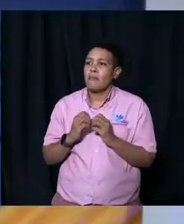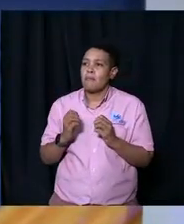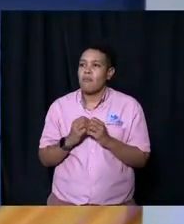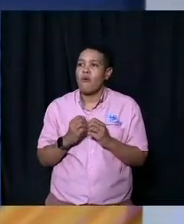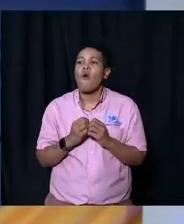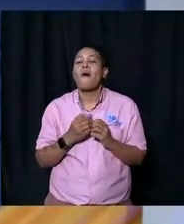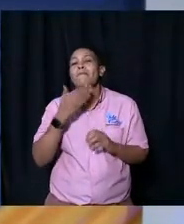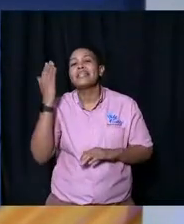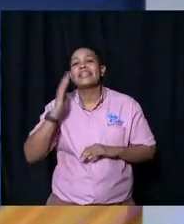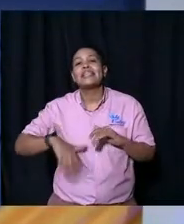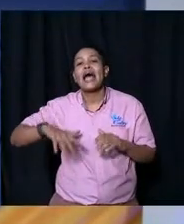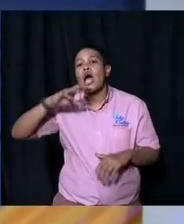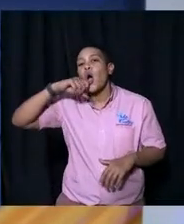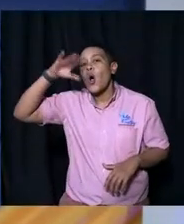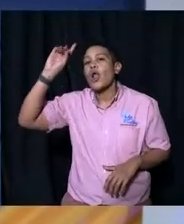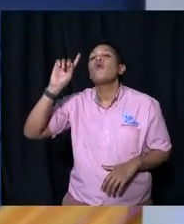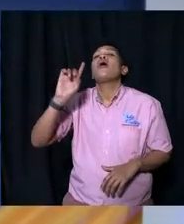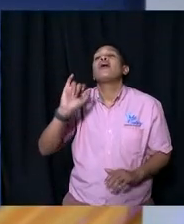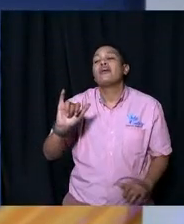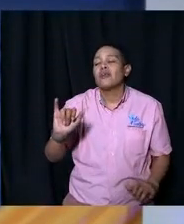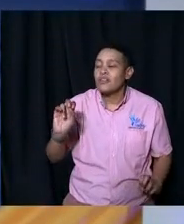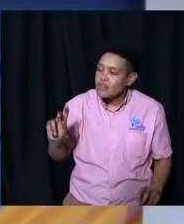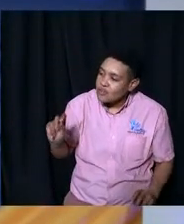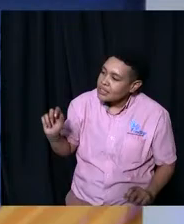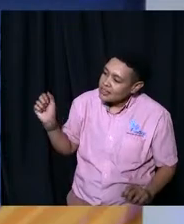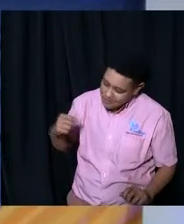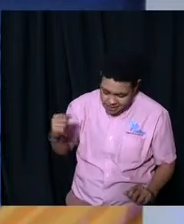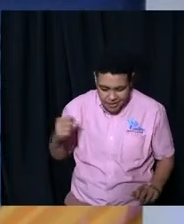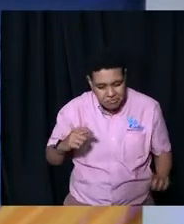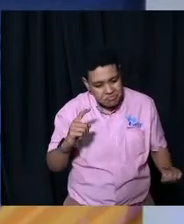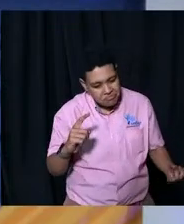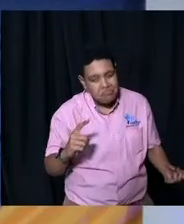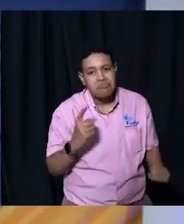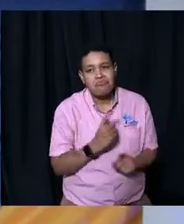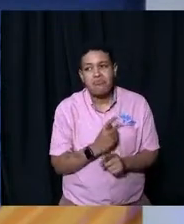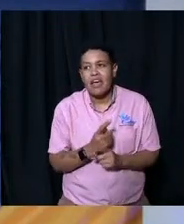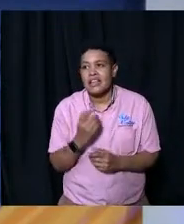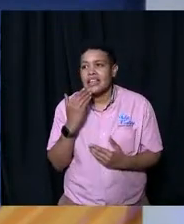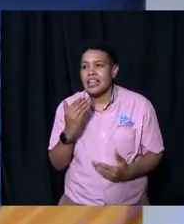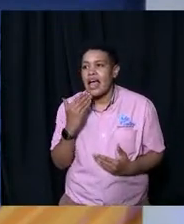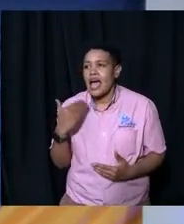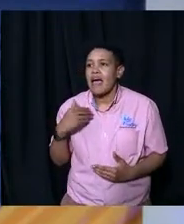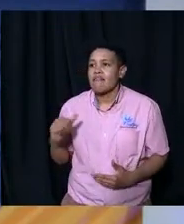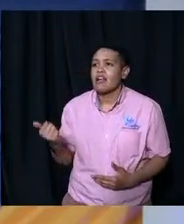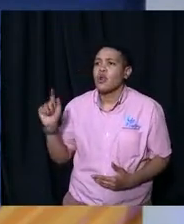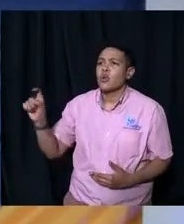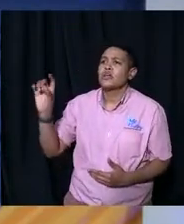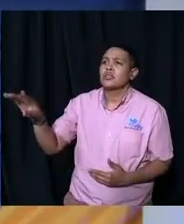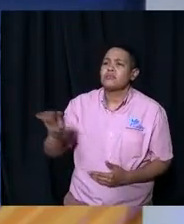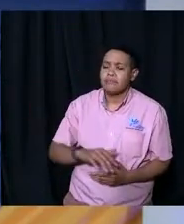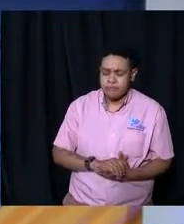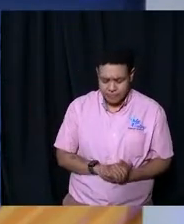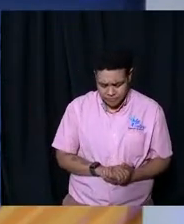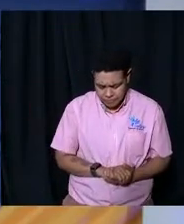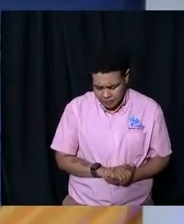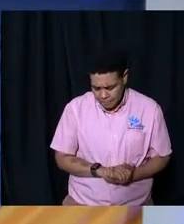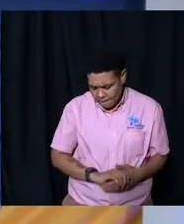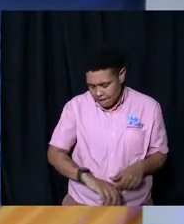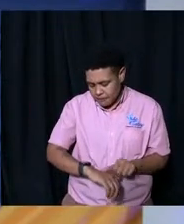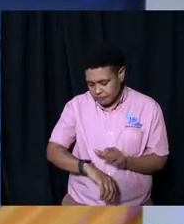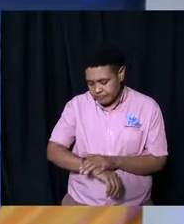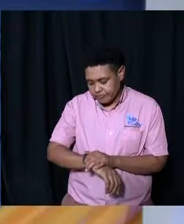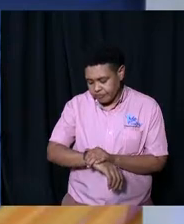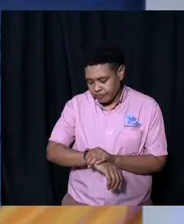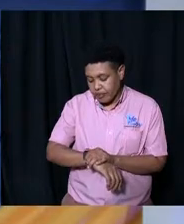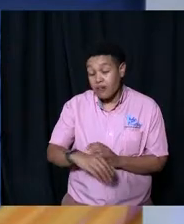than the older ones where that's concerned. All right, thank you so much. And let's go. Here's another. Where food security is